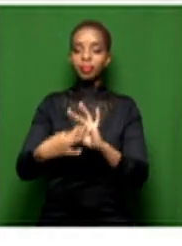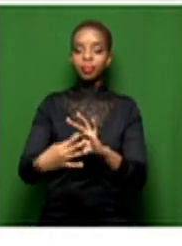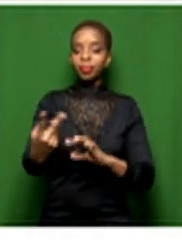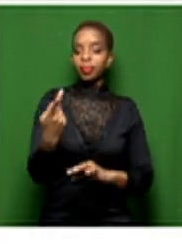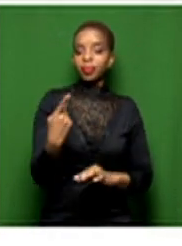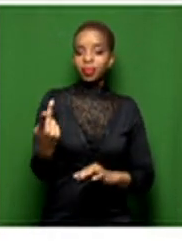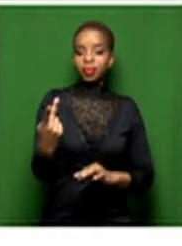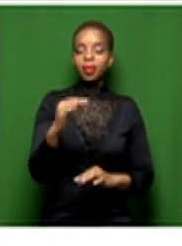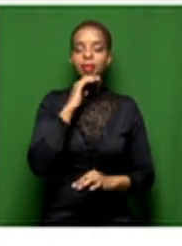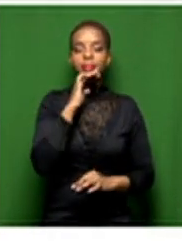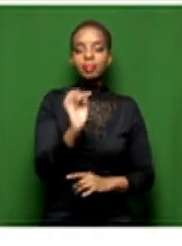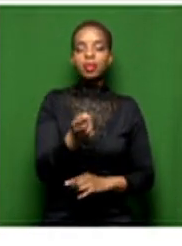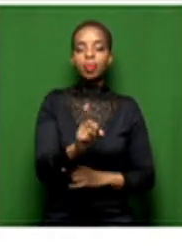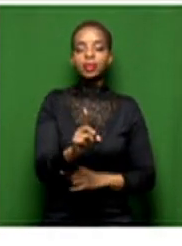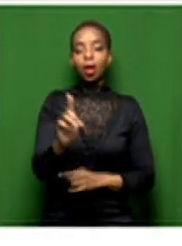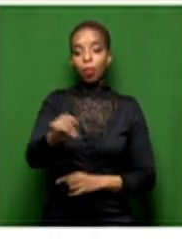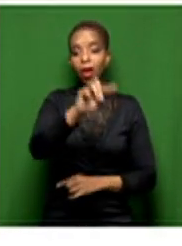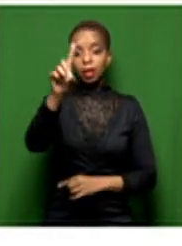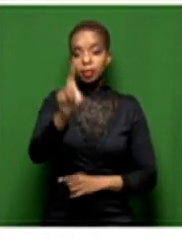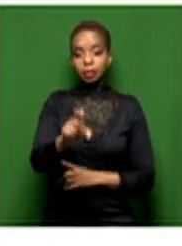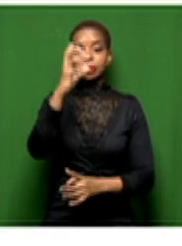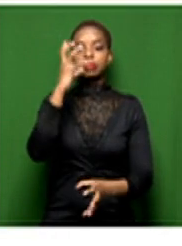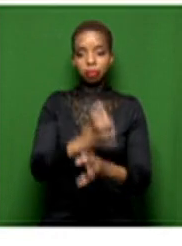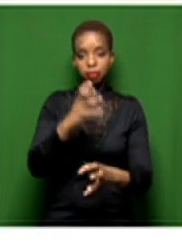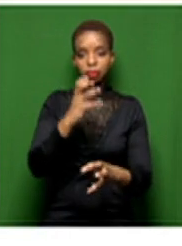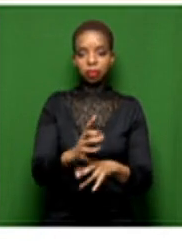difficult questions, you can't avoid them. You can't, because they say